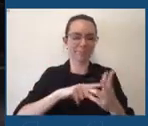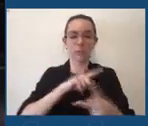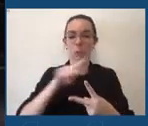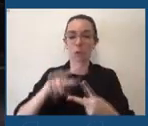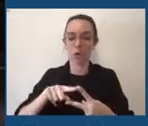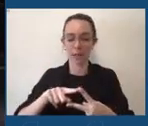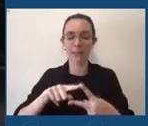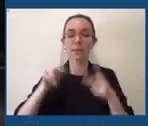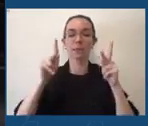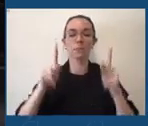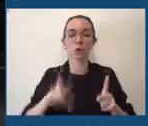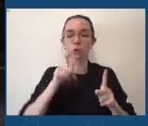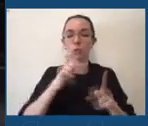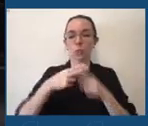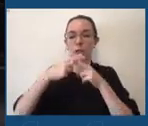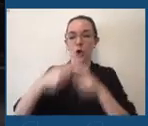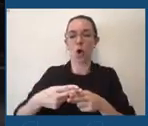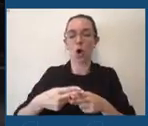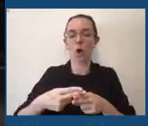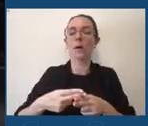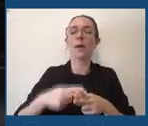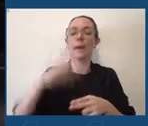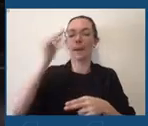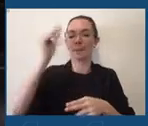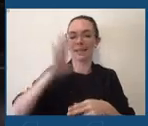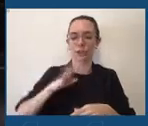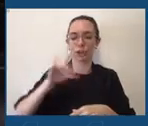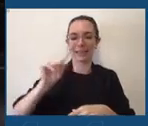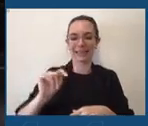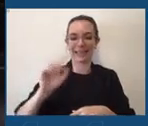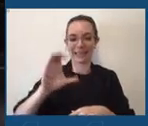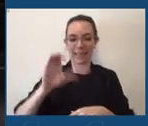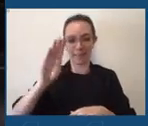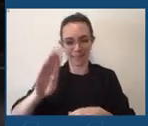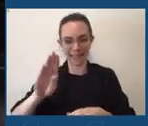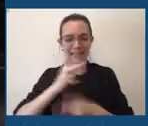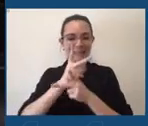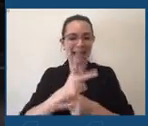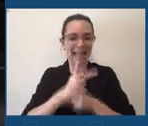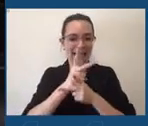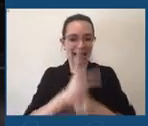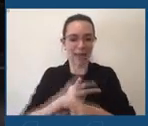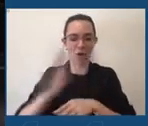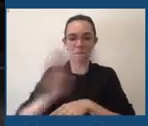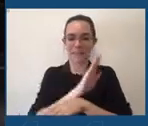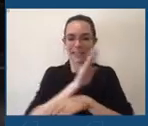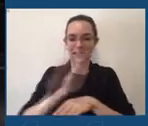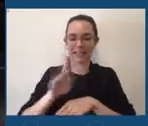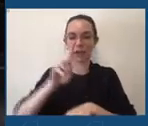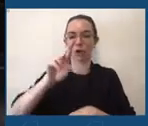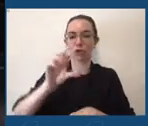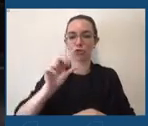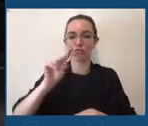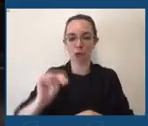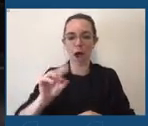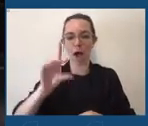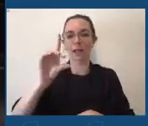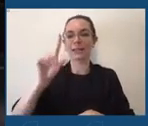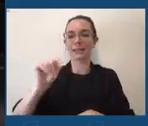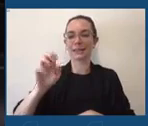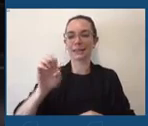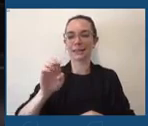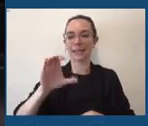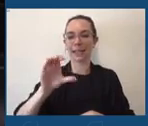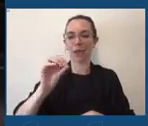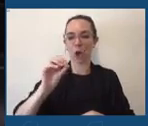the person that we call Mr. TCB, taking care of business. Ron Tico is the wind beneath our wings. Ron, would